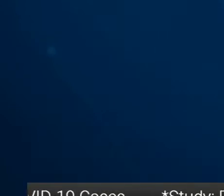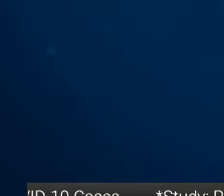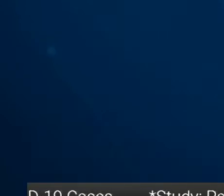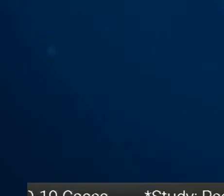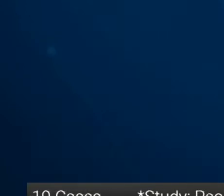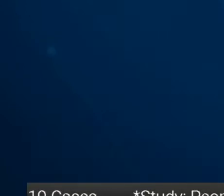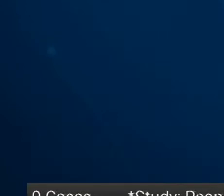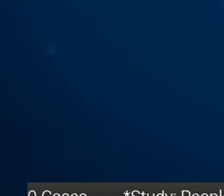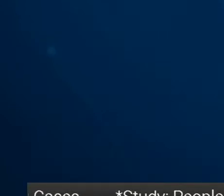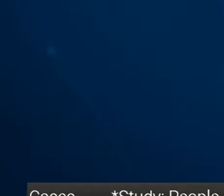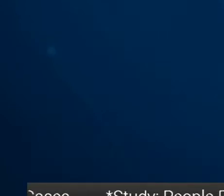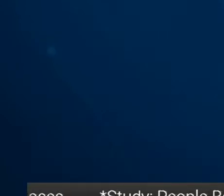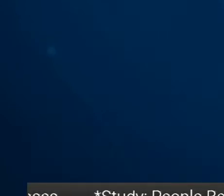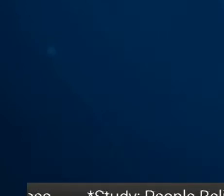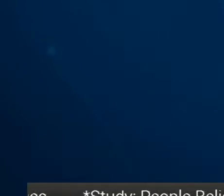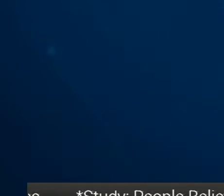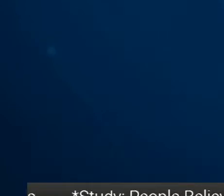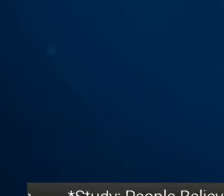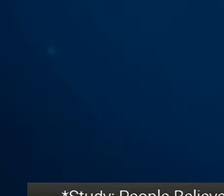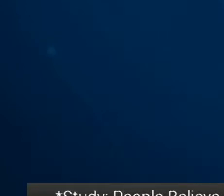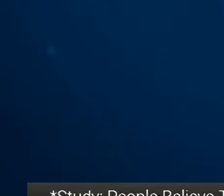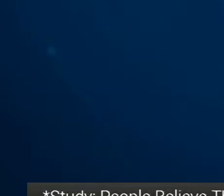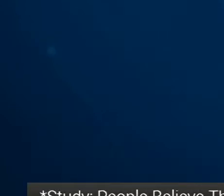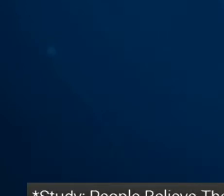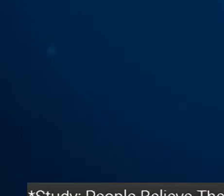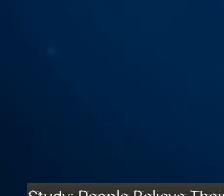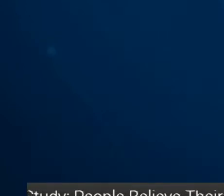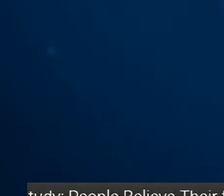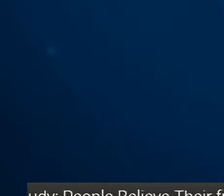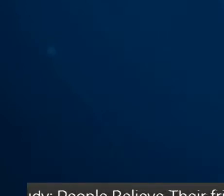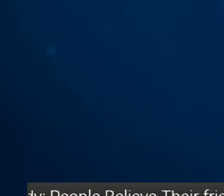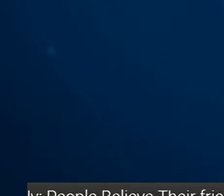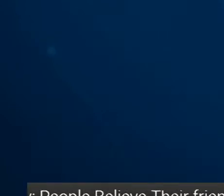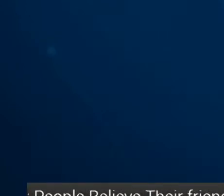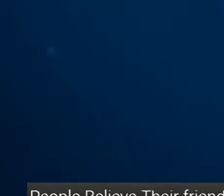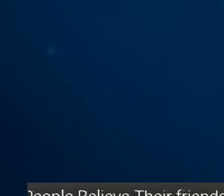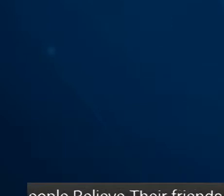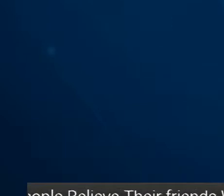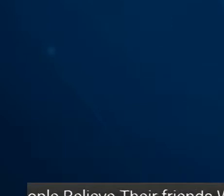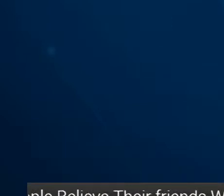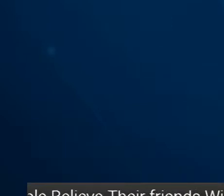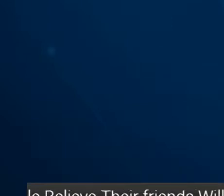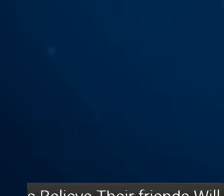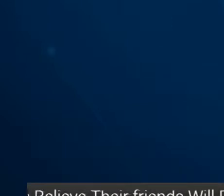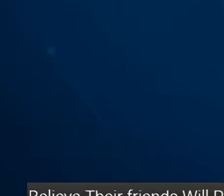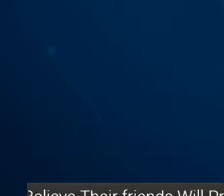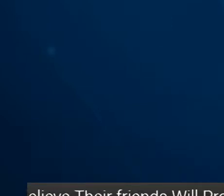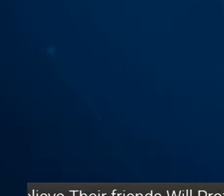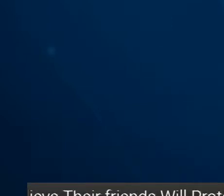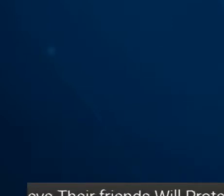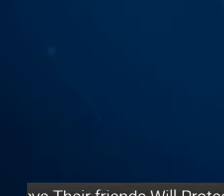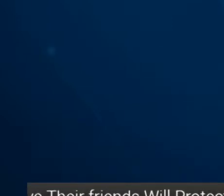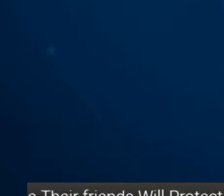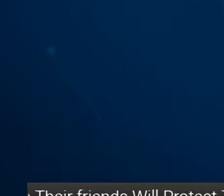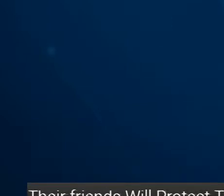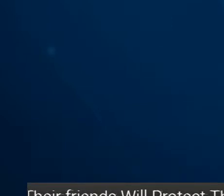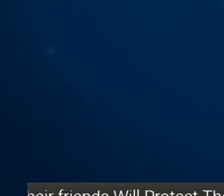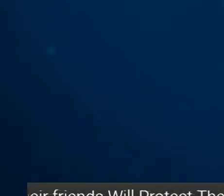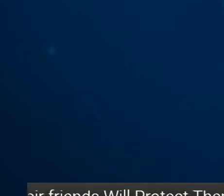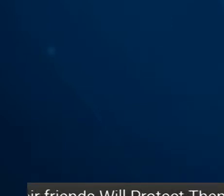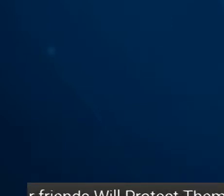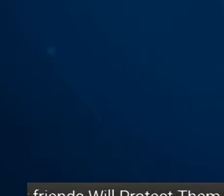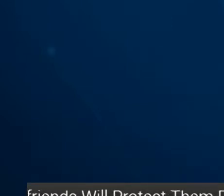vaccinated. And then the hard part is, look at the difference in deaths. Look at the very small bump in deaths in those